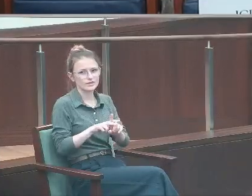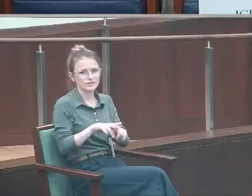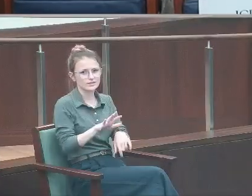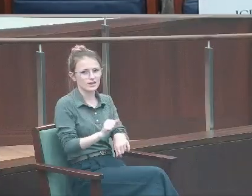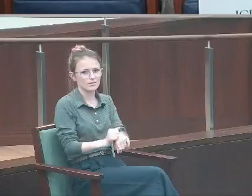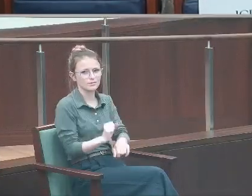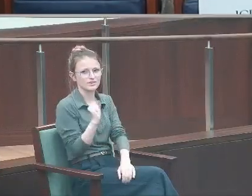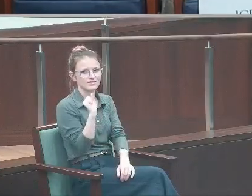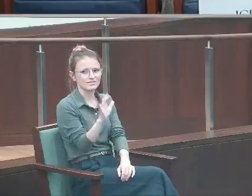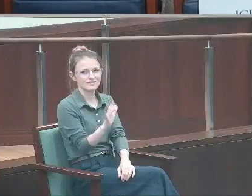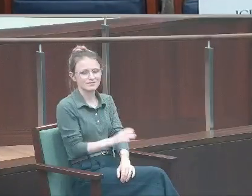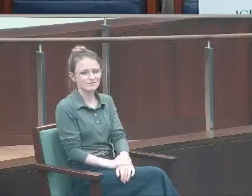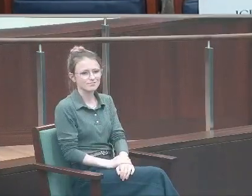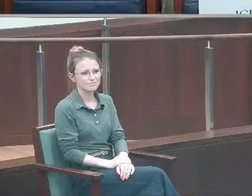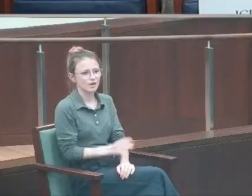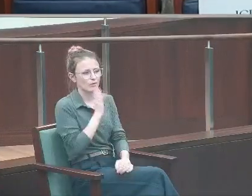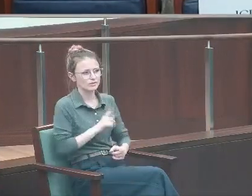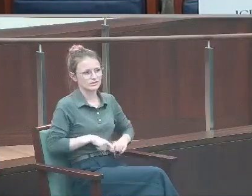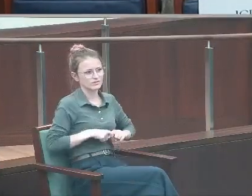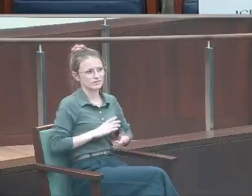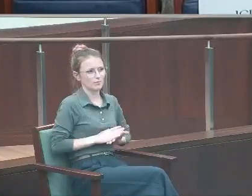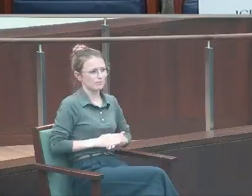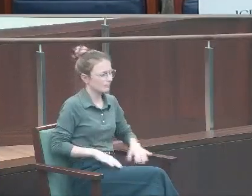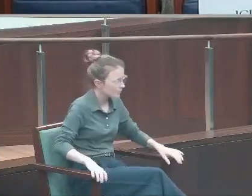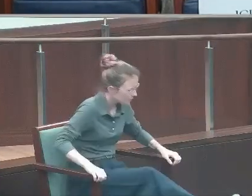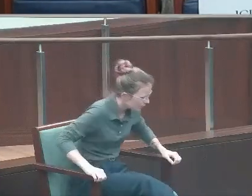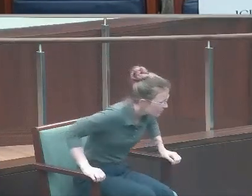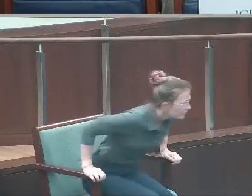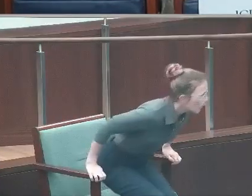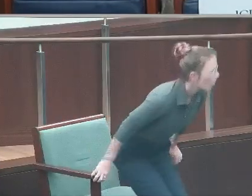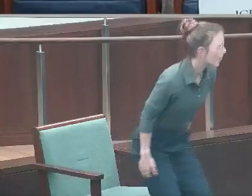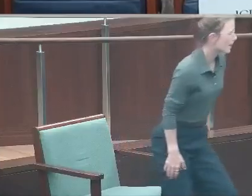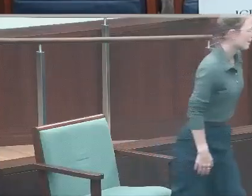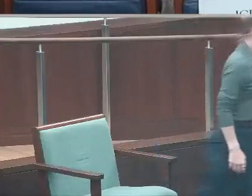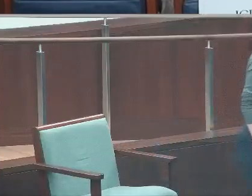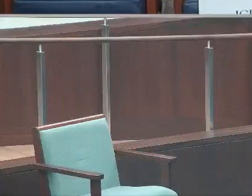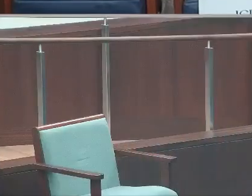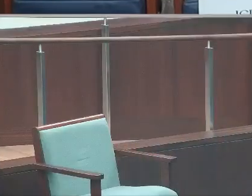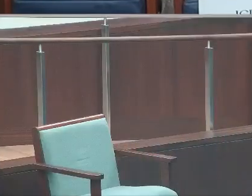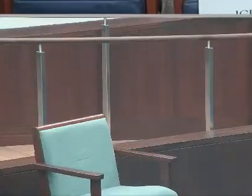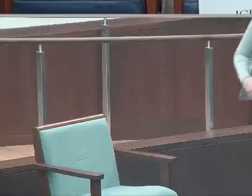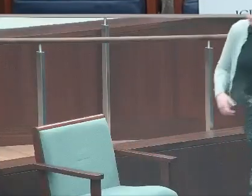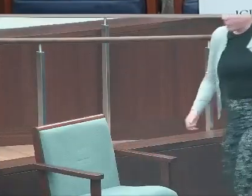Grim Reaper. Do you have any comments on it? Okay. Well, then I have a question for you, Amy.